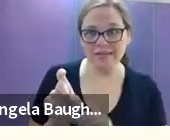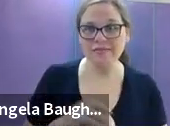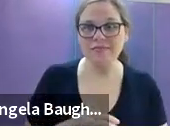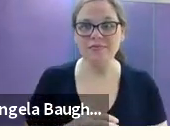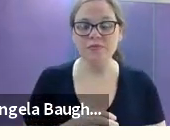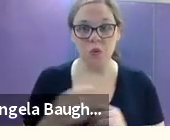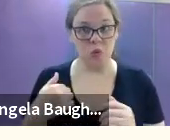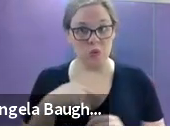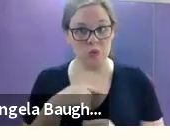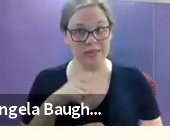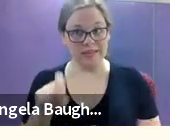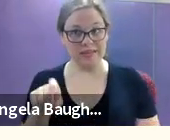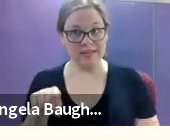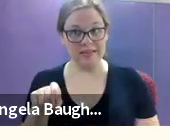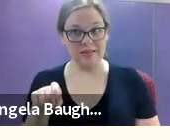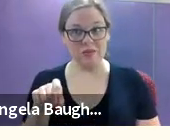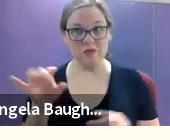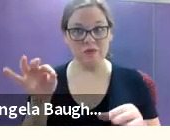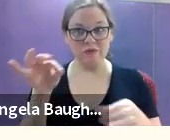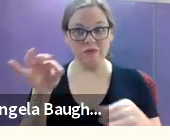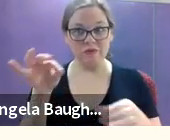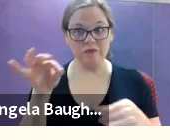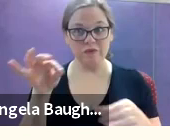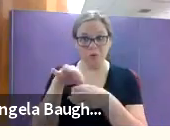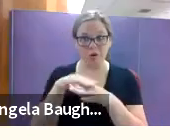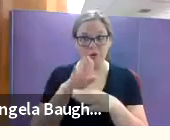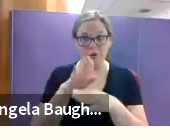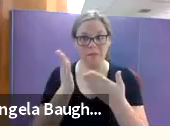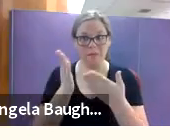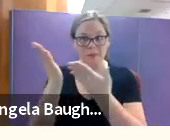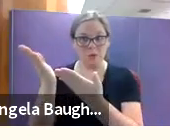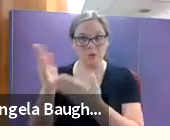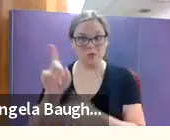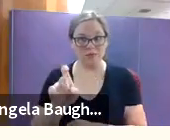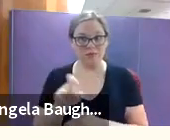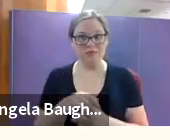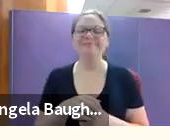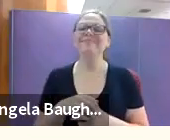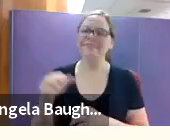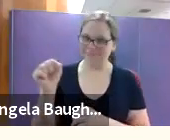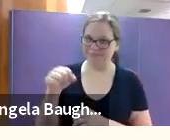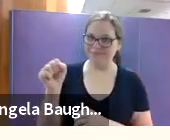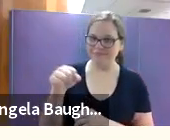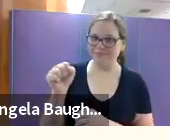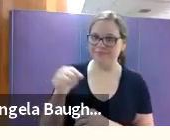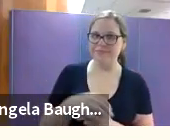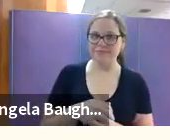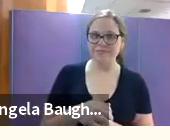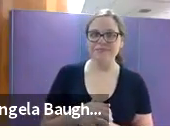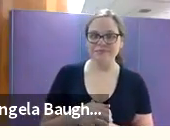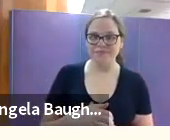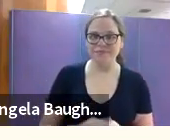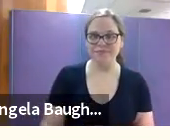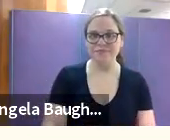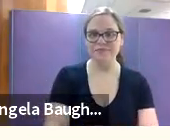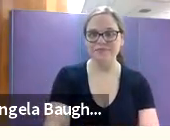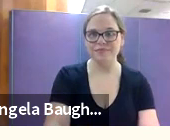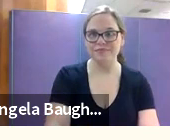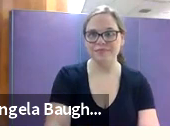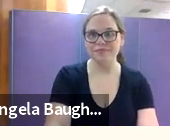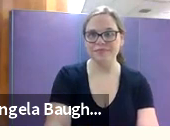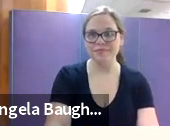do we need to vote on your proposal? Yes. Okay. So committee,